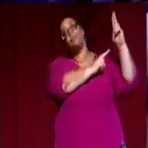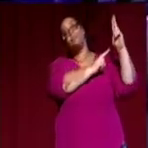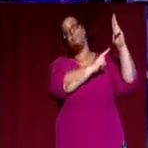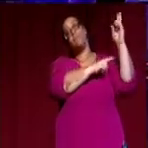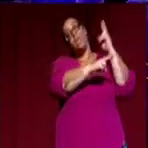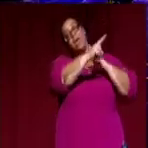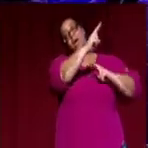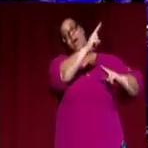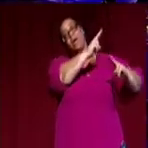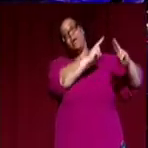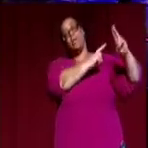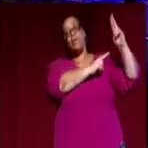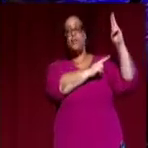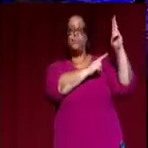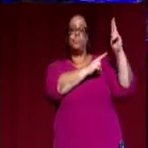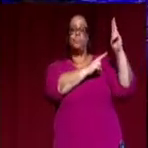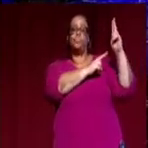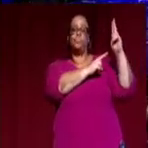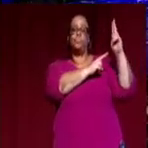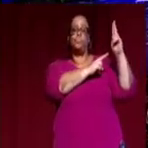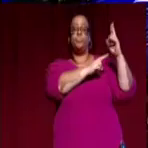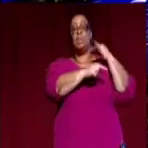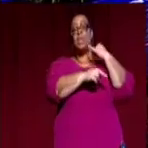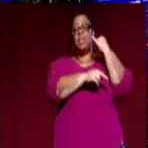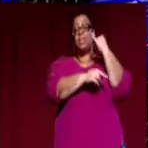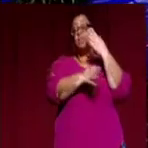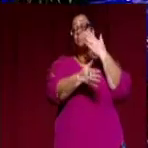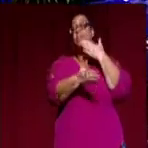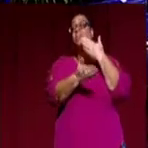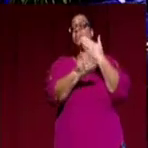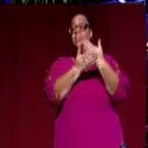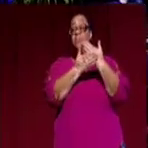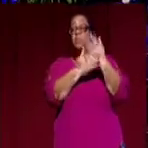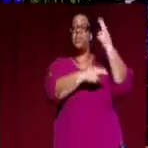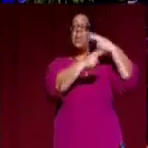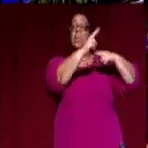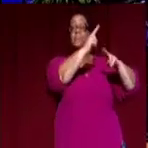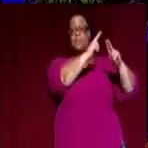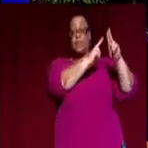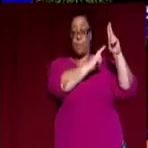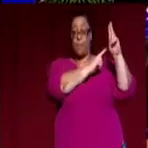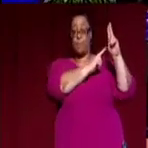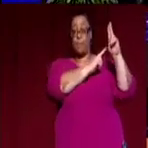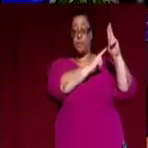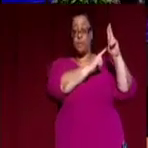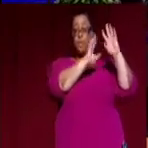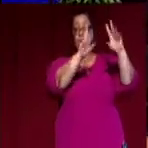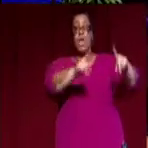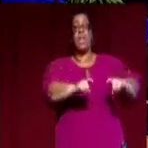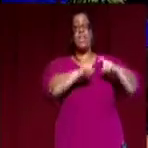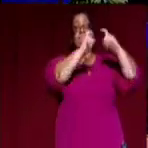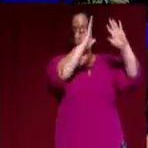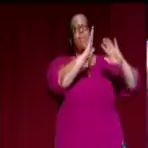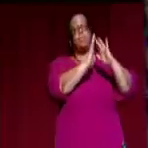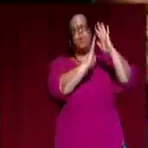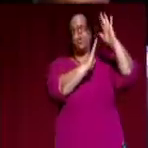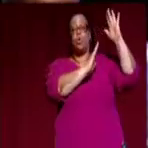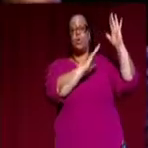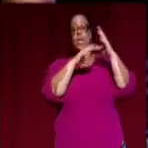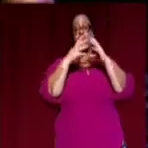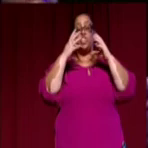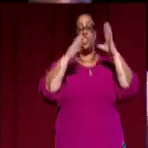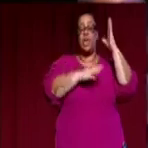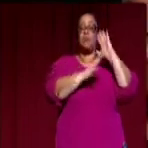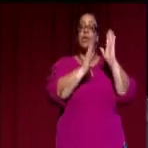higher, higher, higher, higher, higher, higher. If he be good, lift him higher, give him glory.